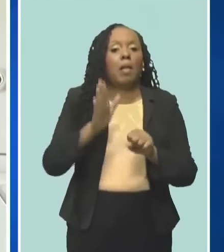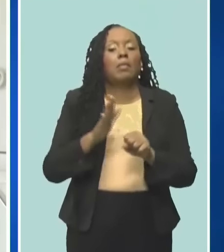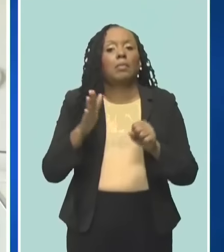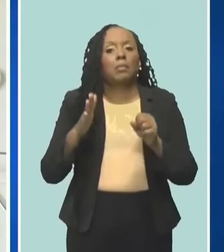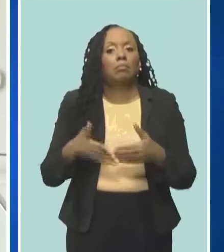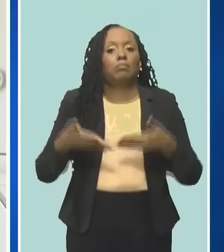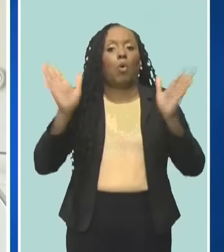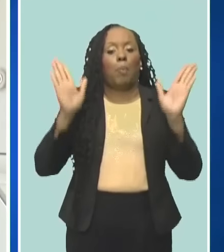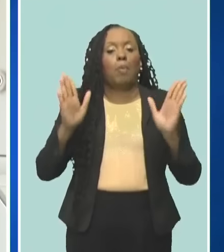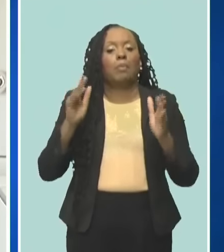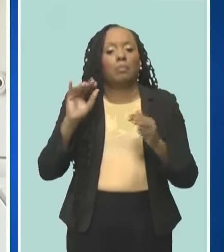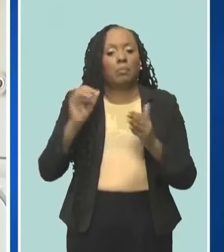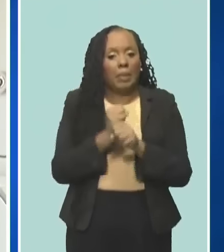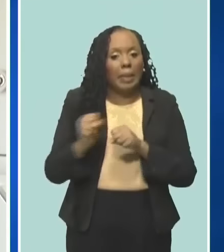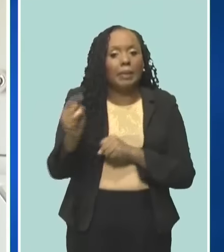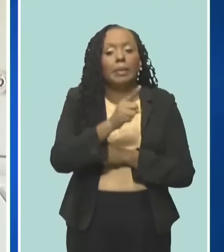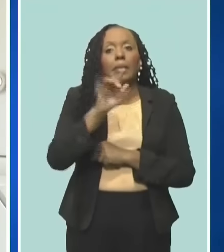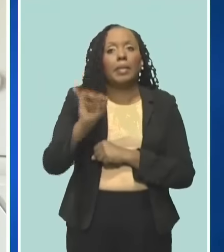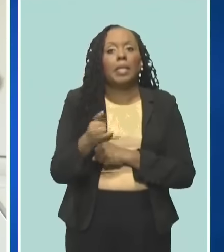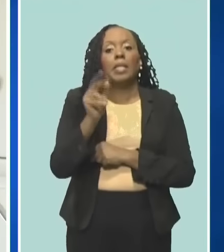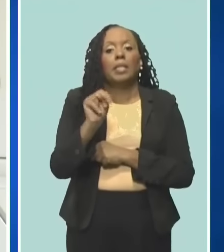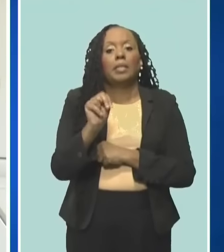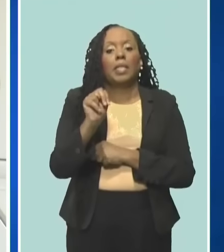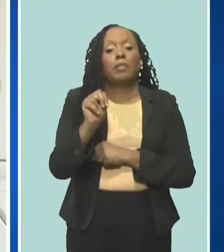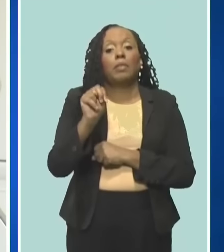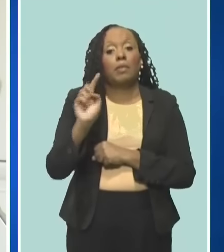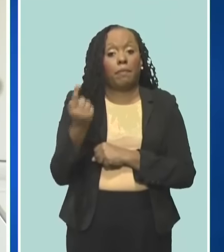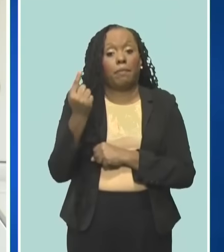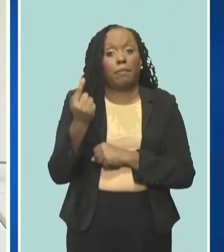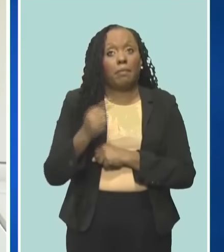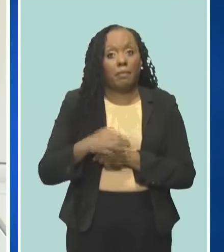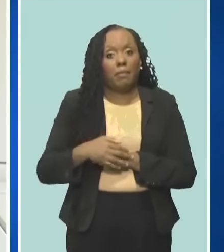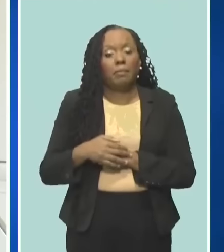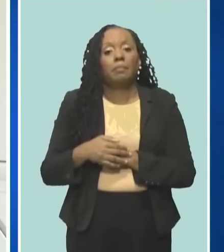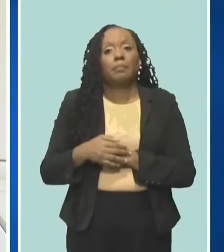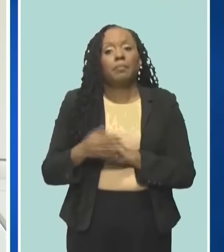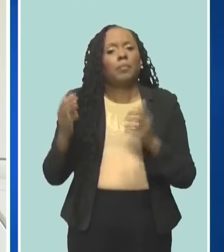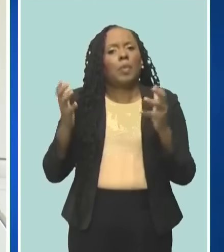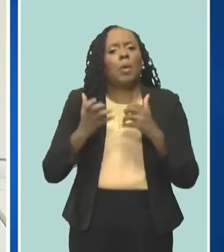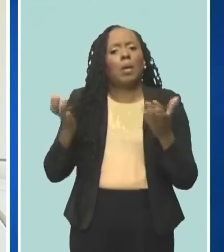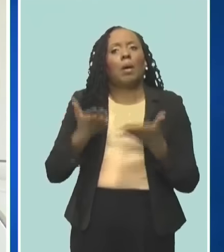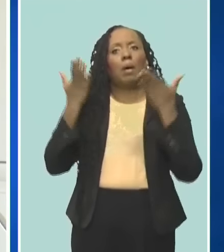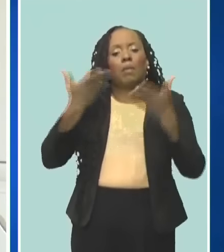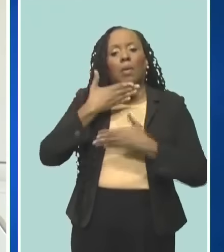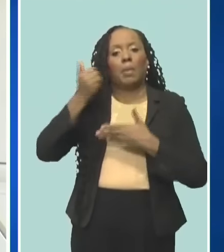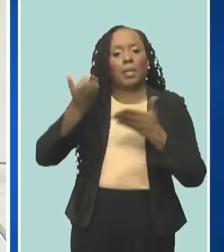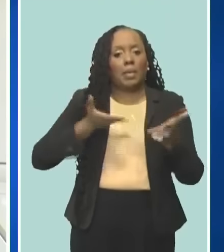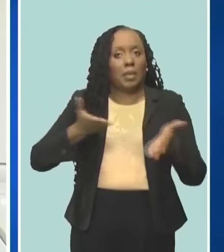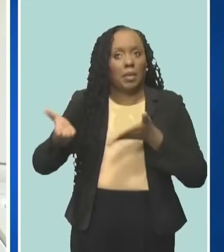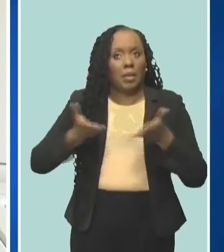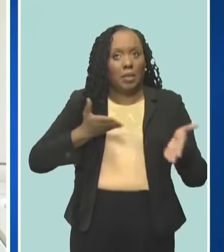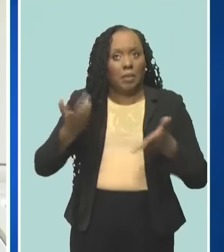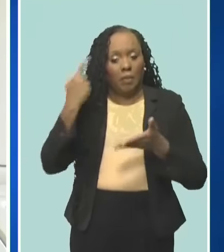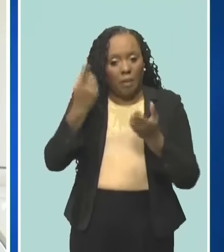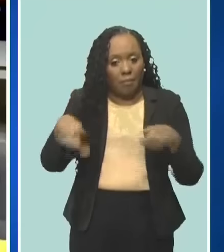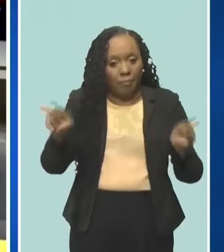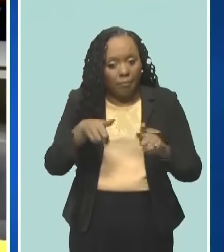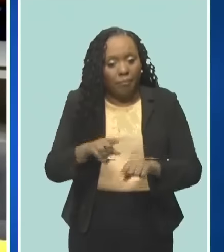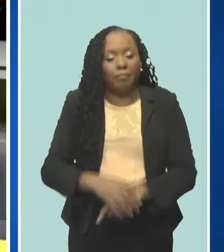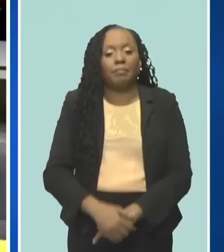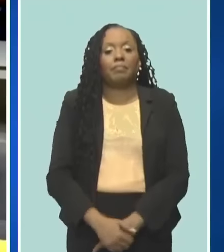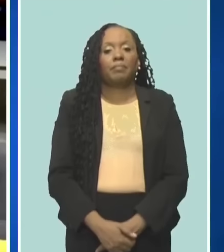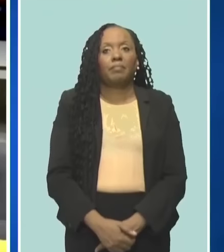January 1st next year. She says a major part of the process is to offer a better service to the public. Basically,